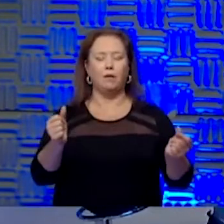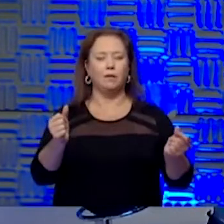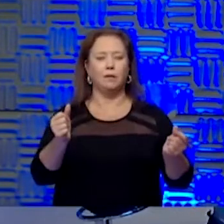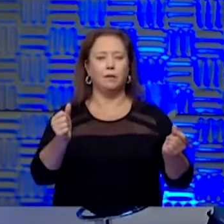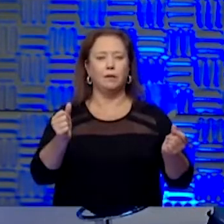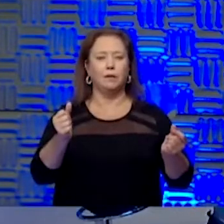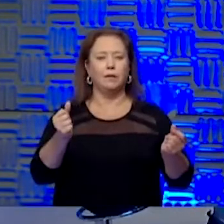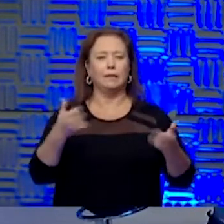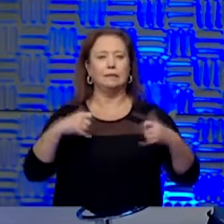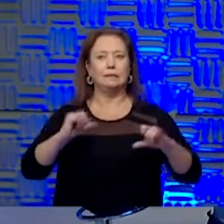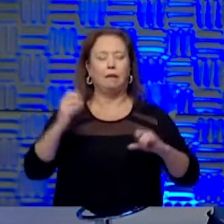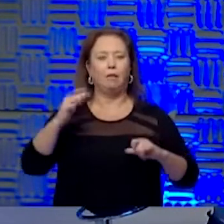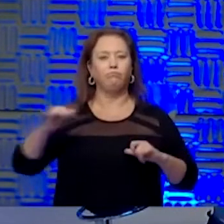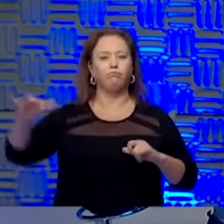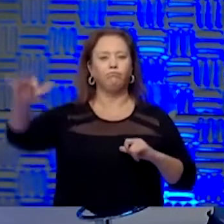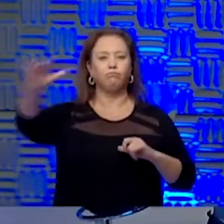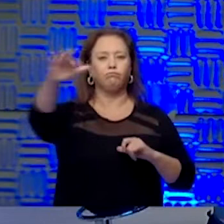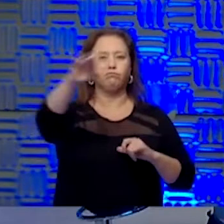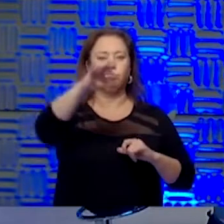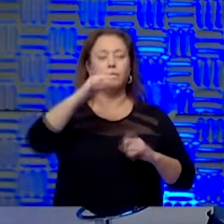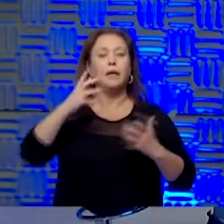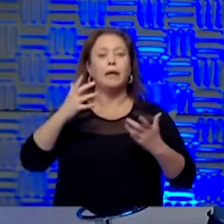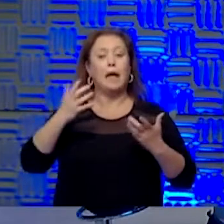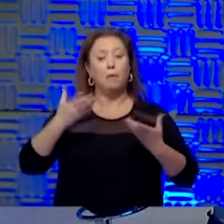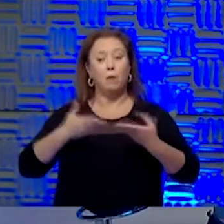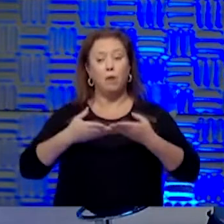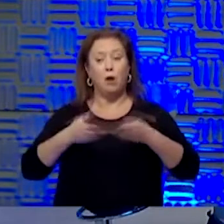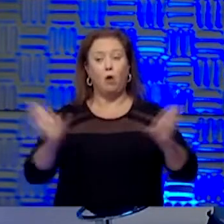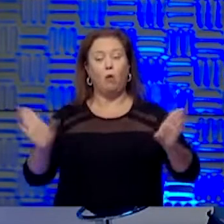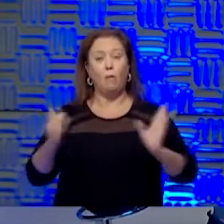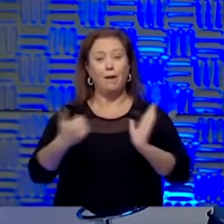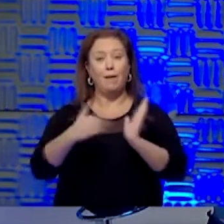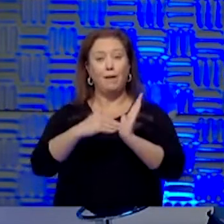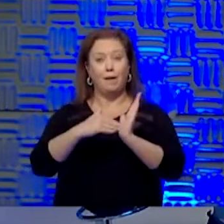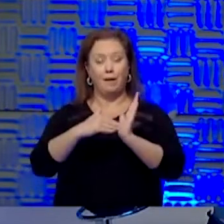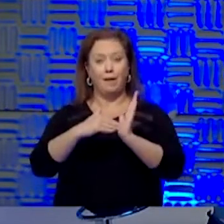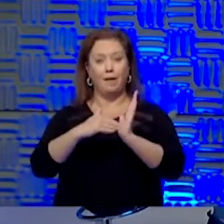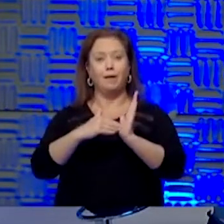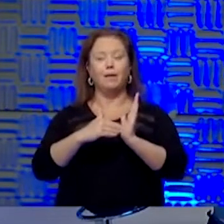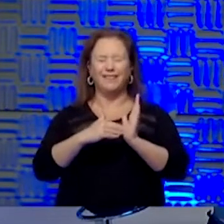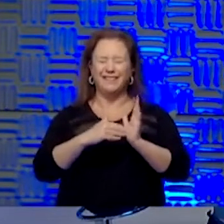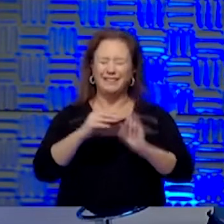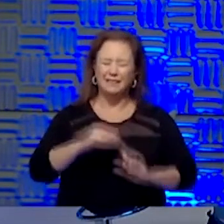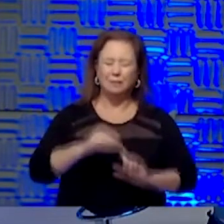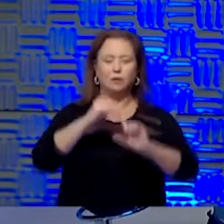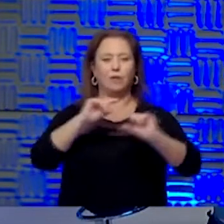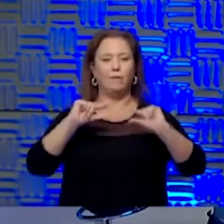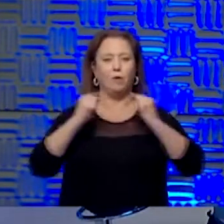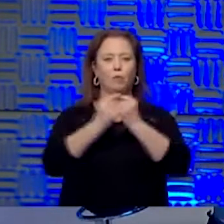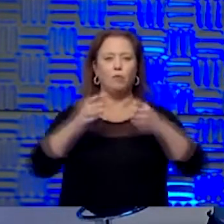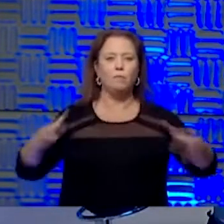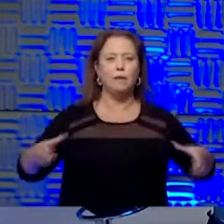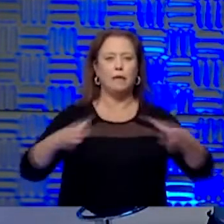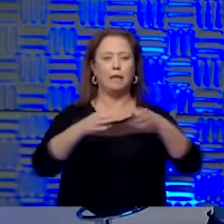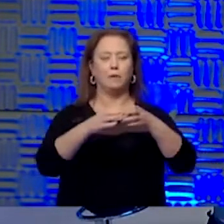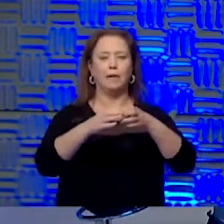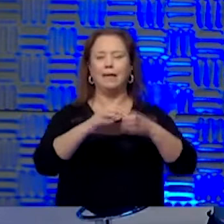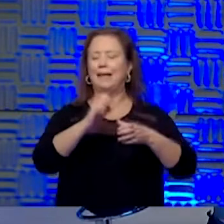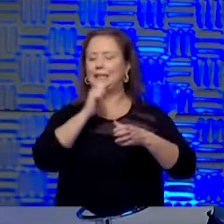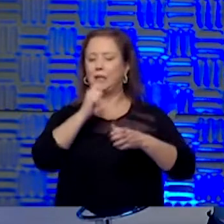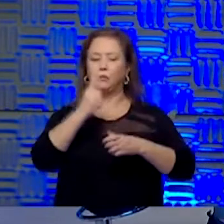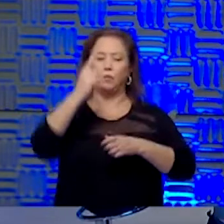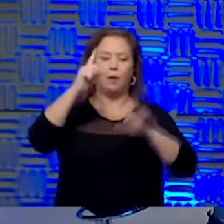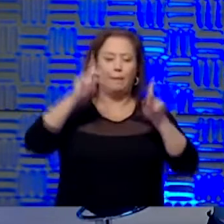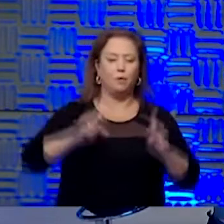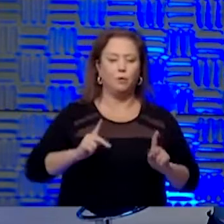Right, and the risk is as we open things back up, especially places where there's group gatherings. That's really the key. It's not just that one individual goes out,